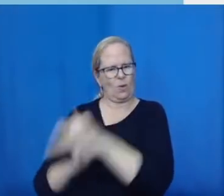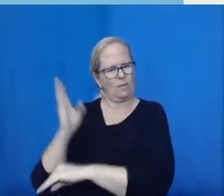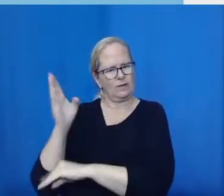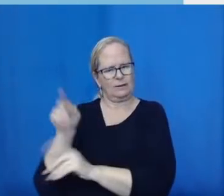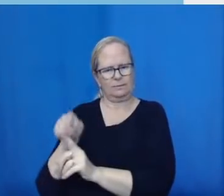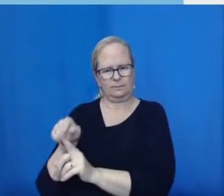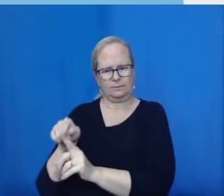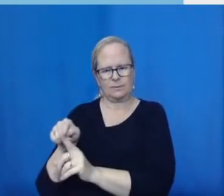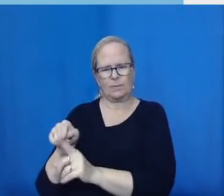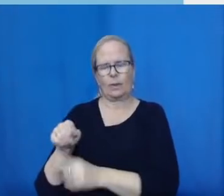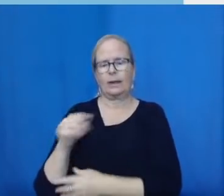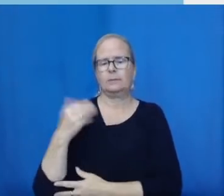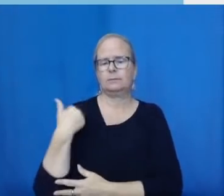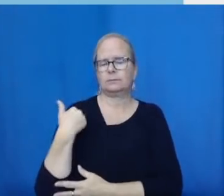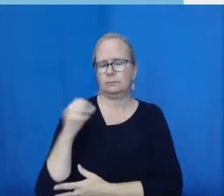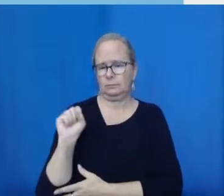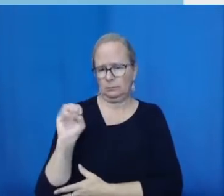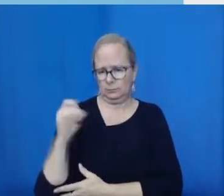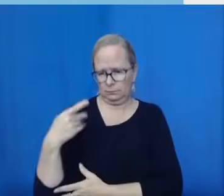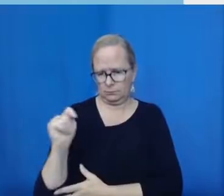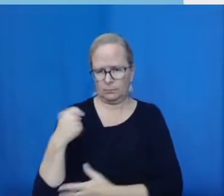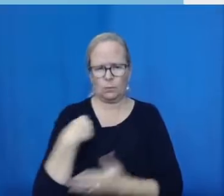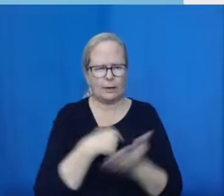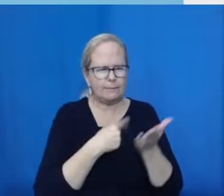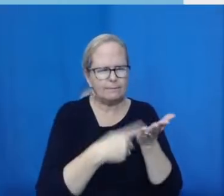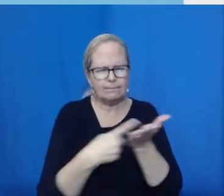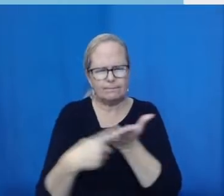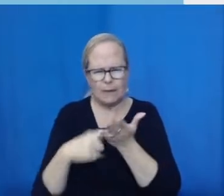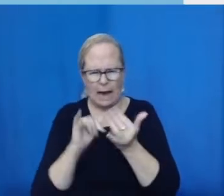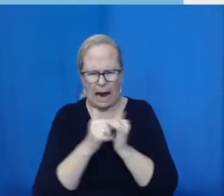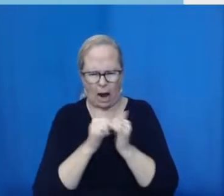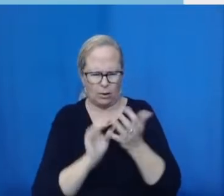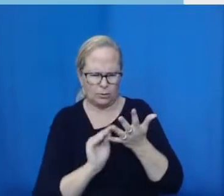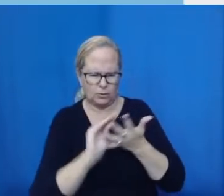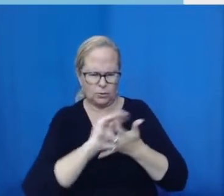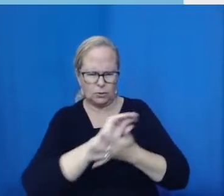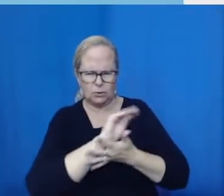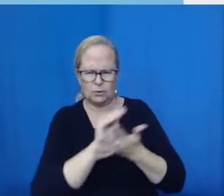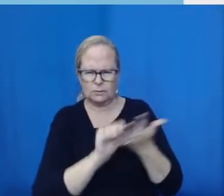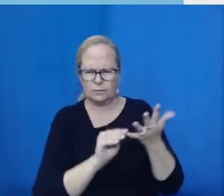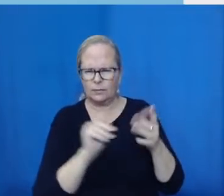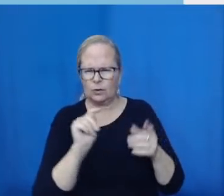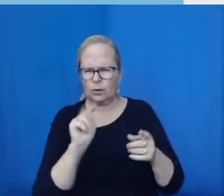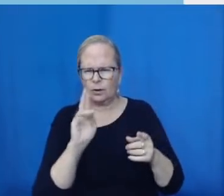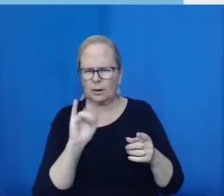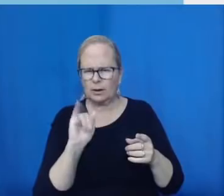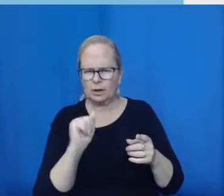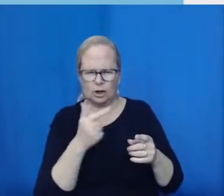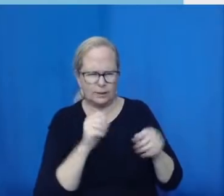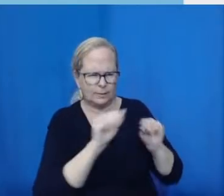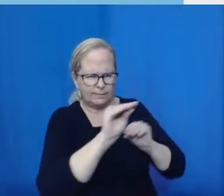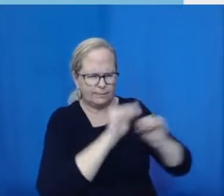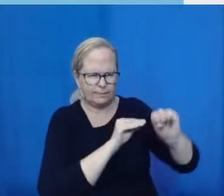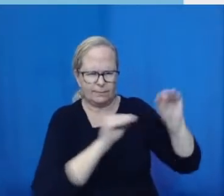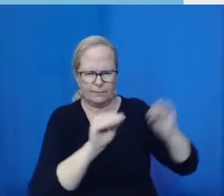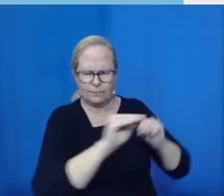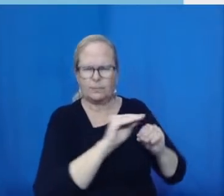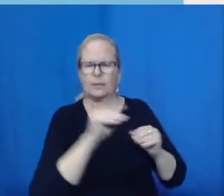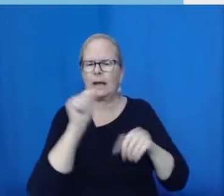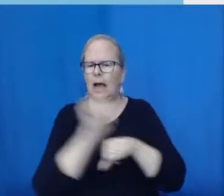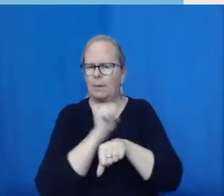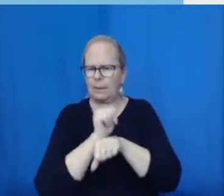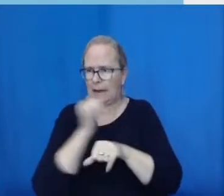about. And so the blue line that you see there above the purple is